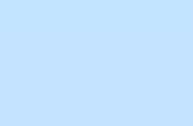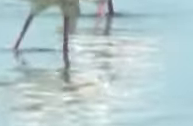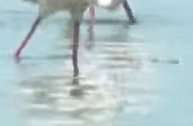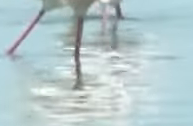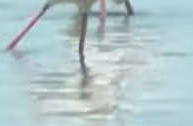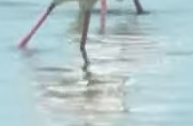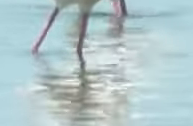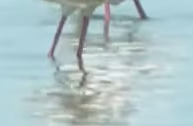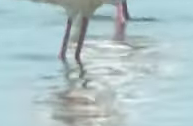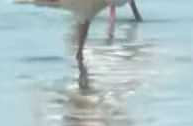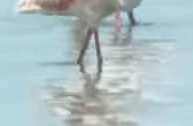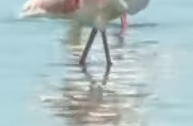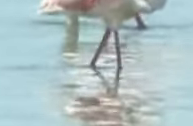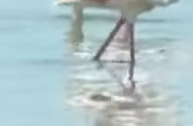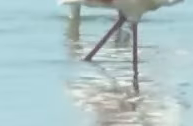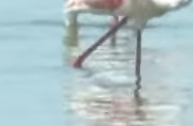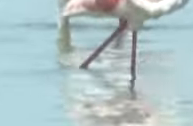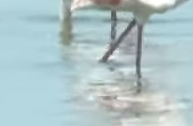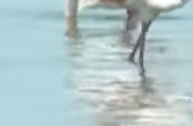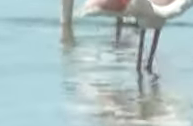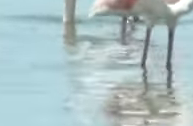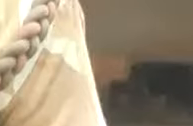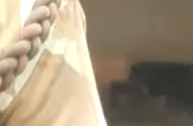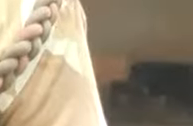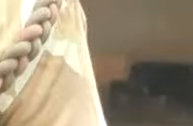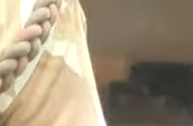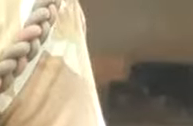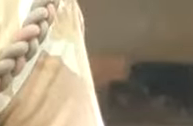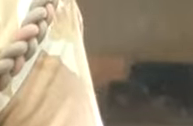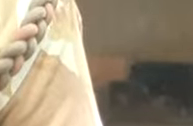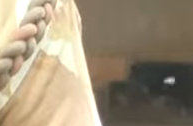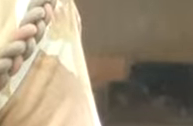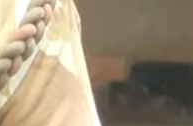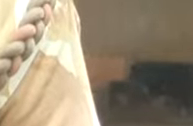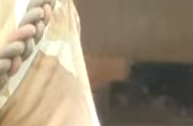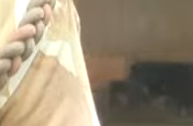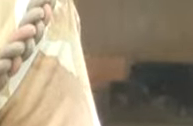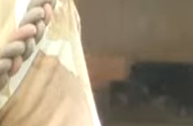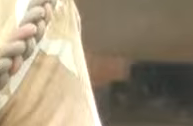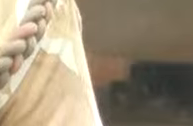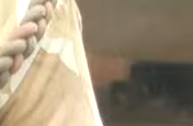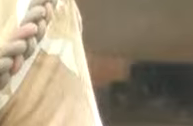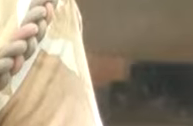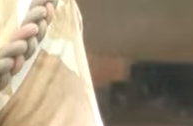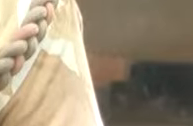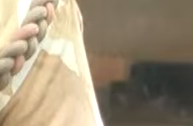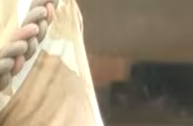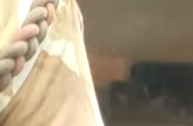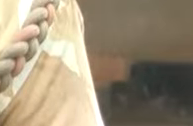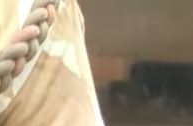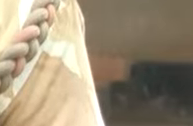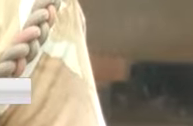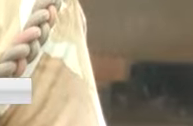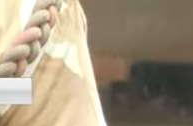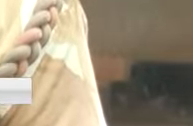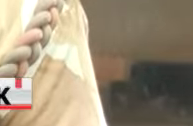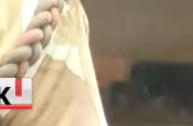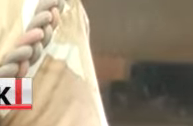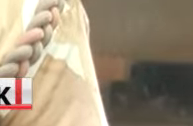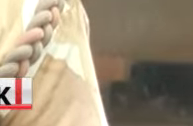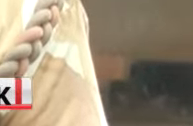wildlife photography and observation. Amboseli National Park is very beautiful because of the wildlife which